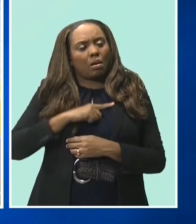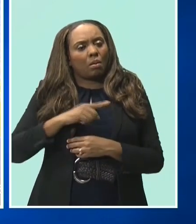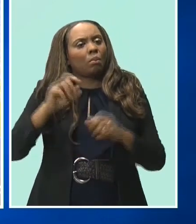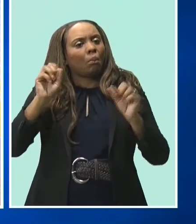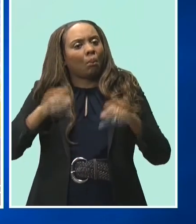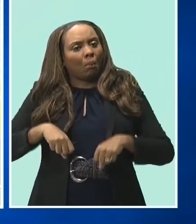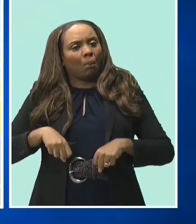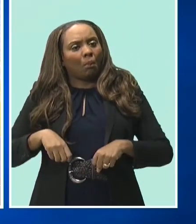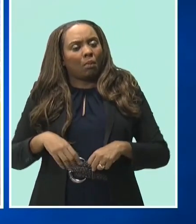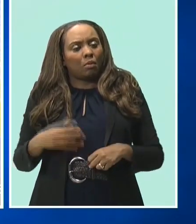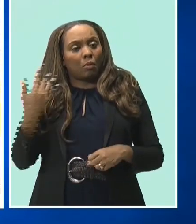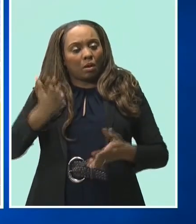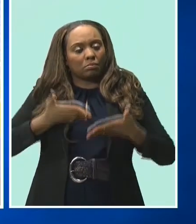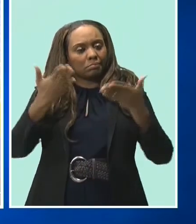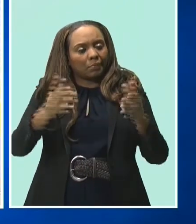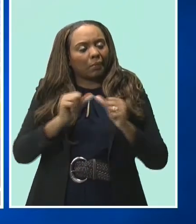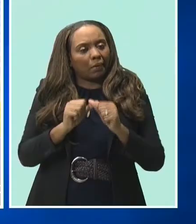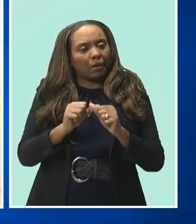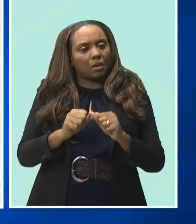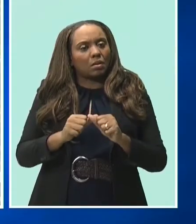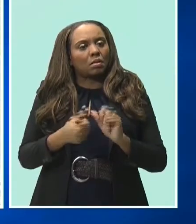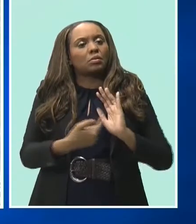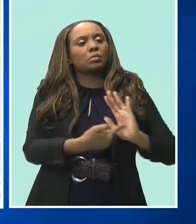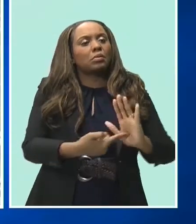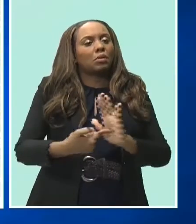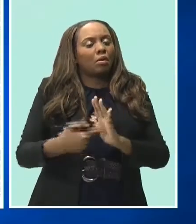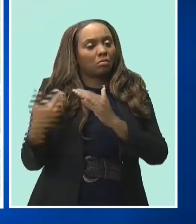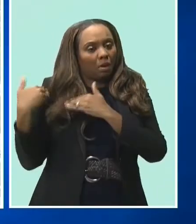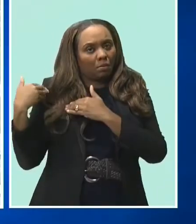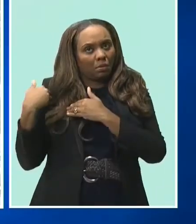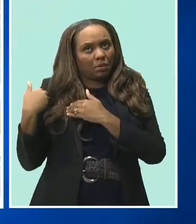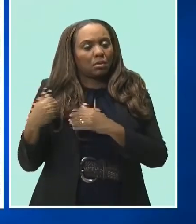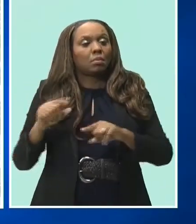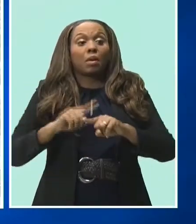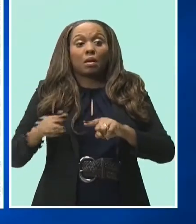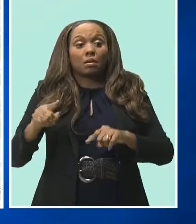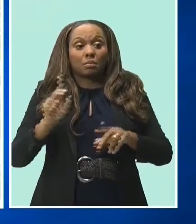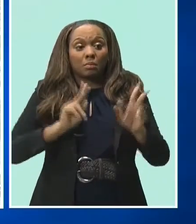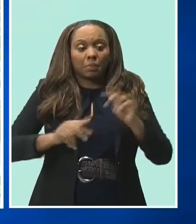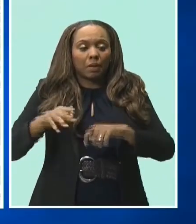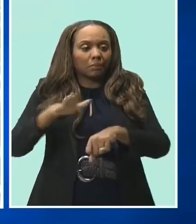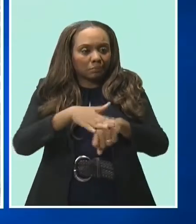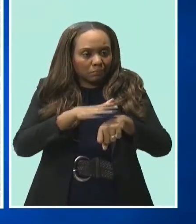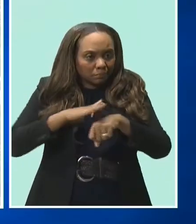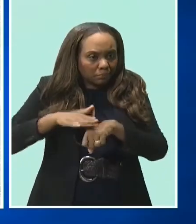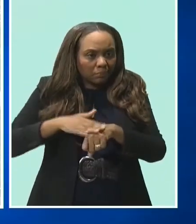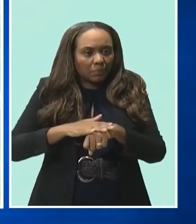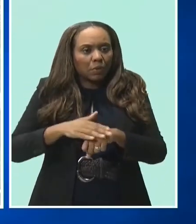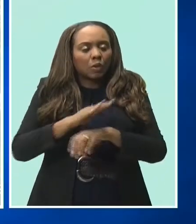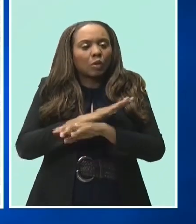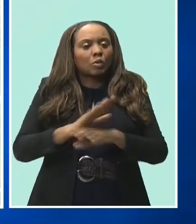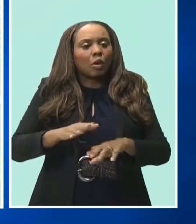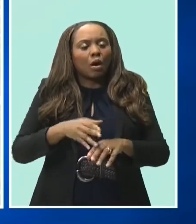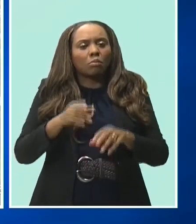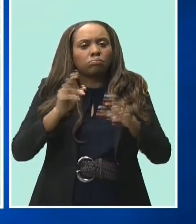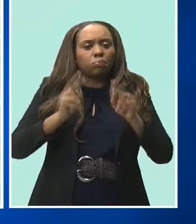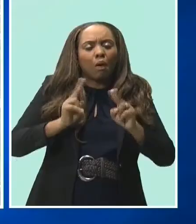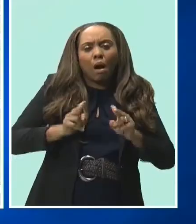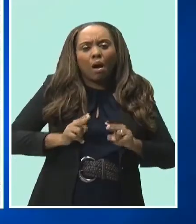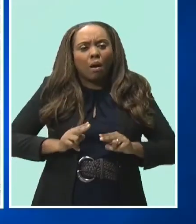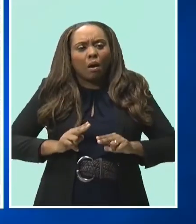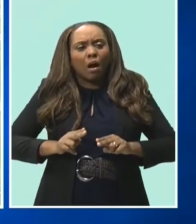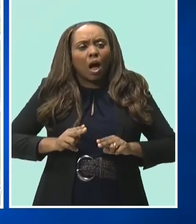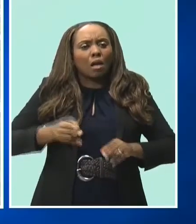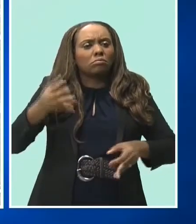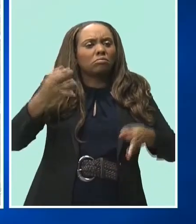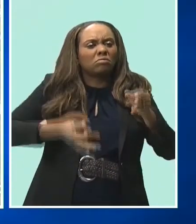we will do so and continue to do so. He is, however, cautioning the public against rushing to judgment and says natural justice and